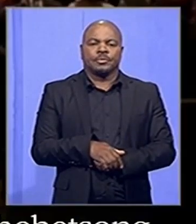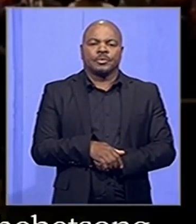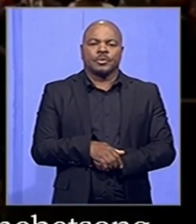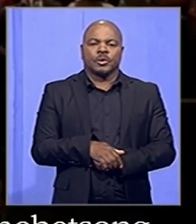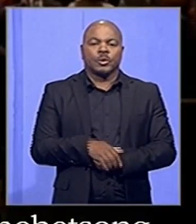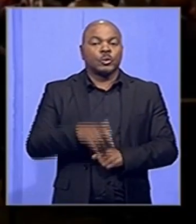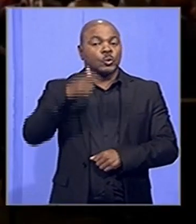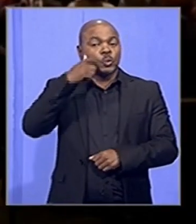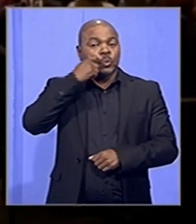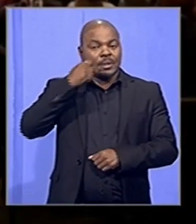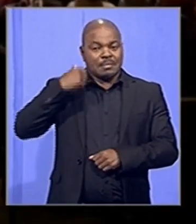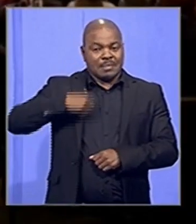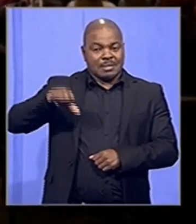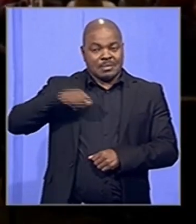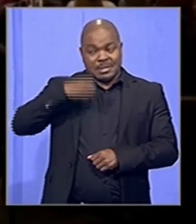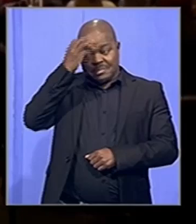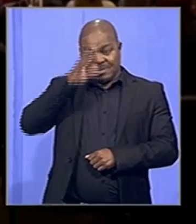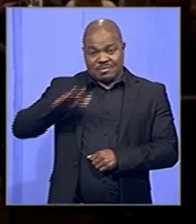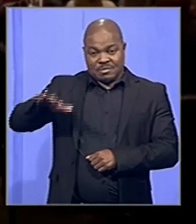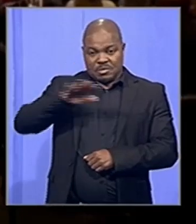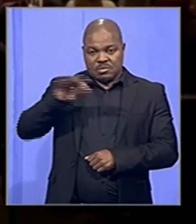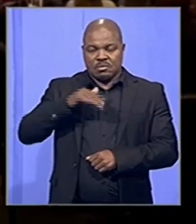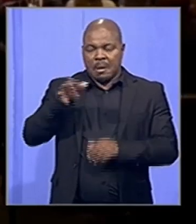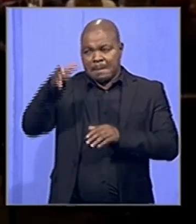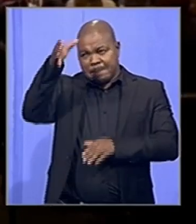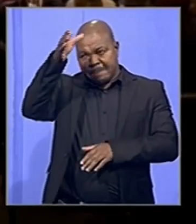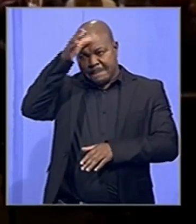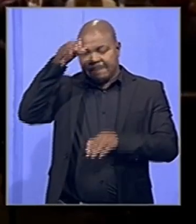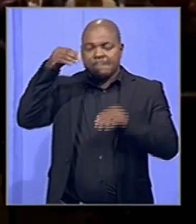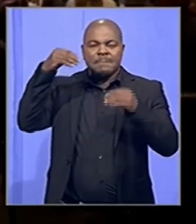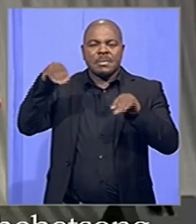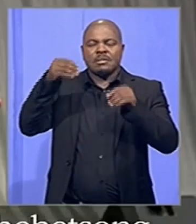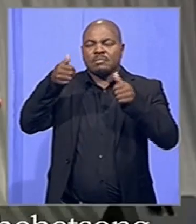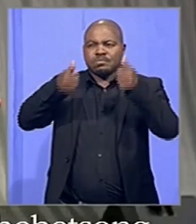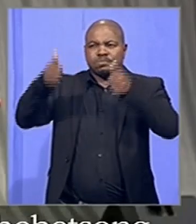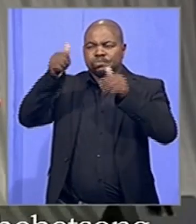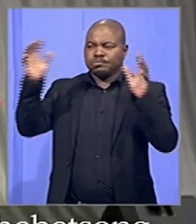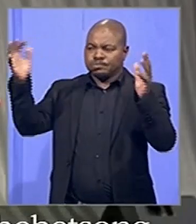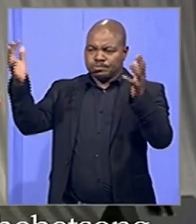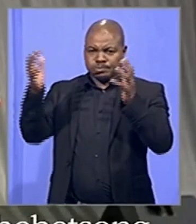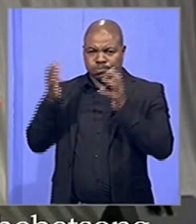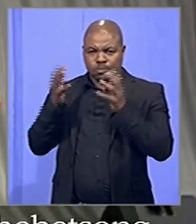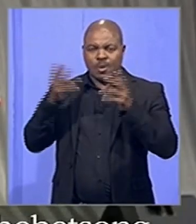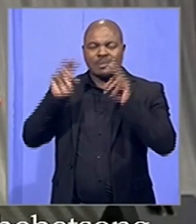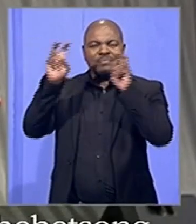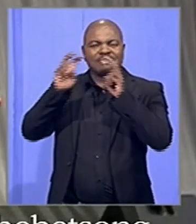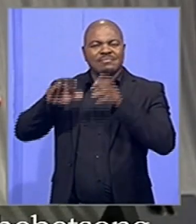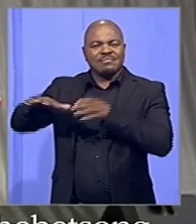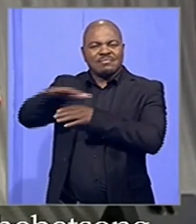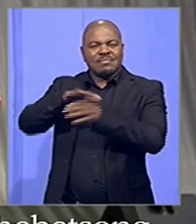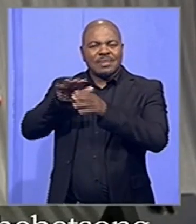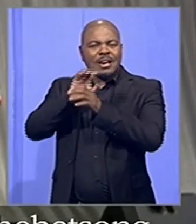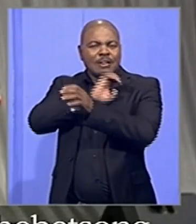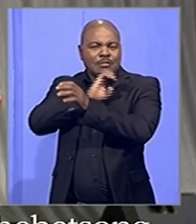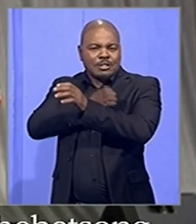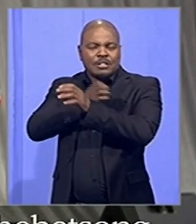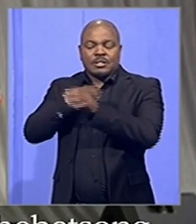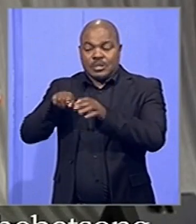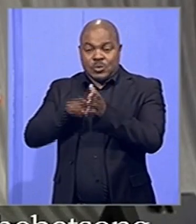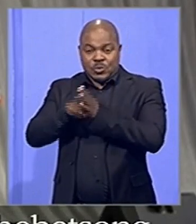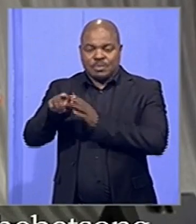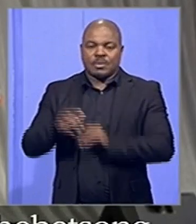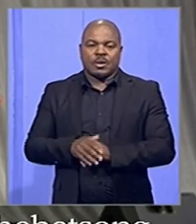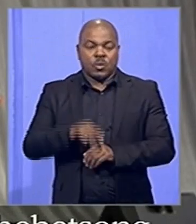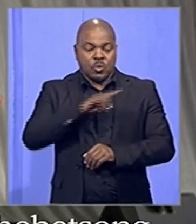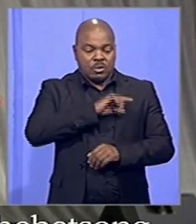Masepala wa Tshwane o hlophisitse sepoka sa ditsebi tsa diindasteri le bankakarolo bohle lekaleng la energy bekeng ena nakong ena eo naha